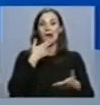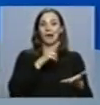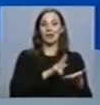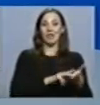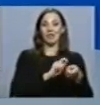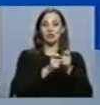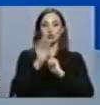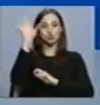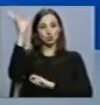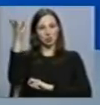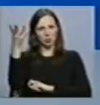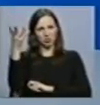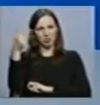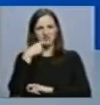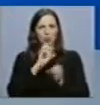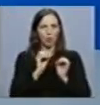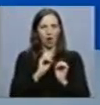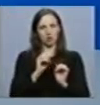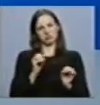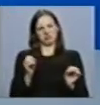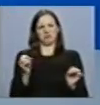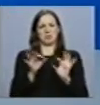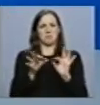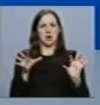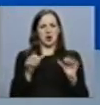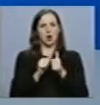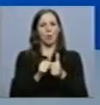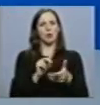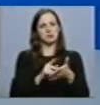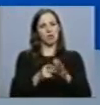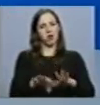alterações climáticas e que não acompanham a revolução tecnológica.